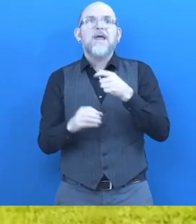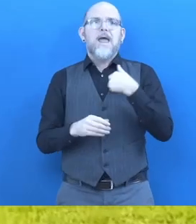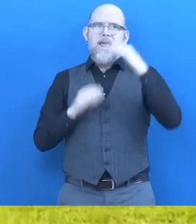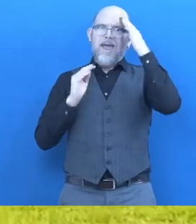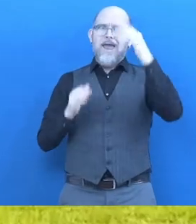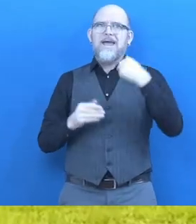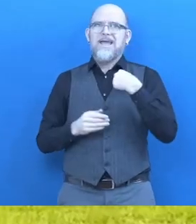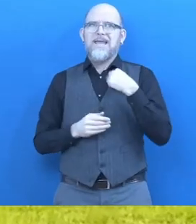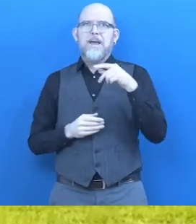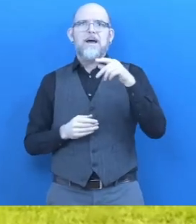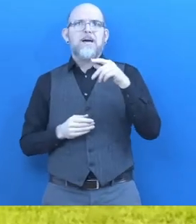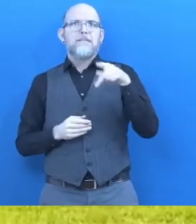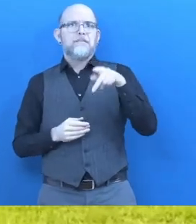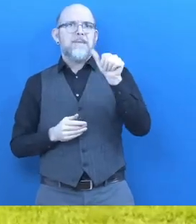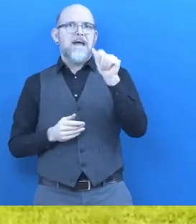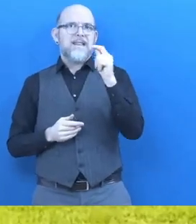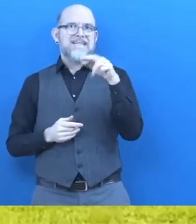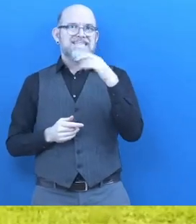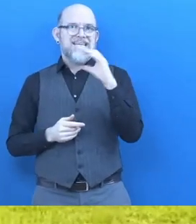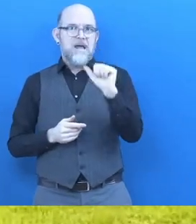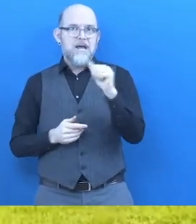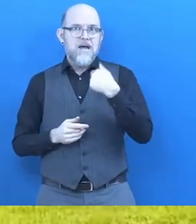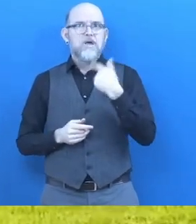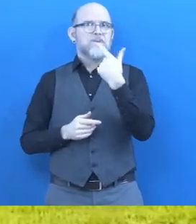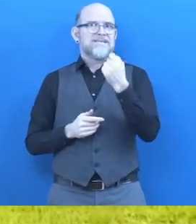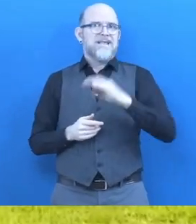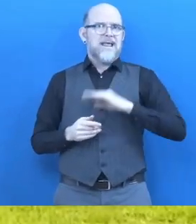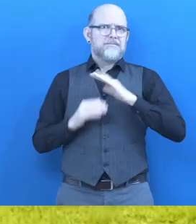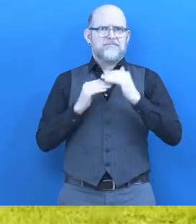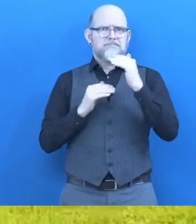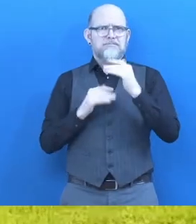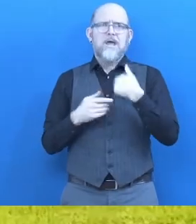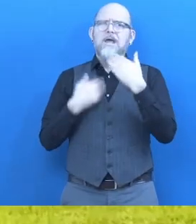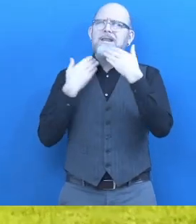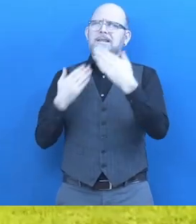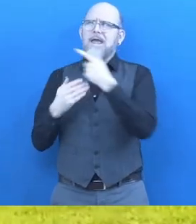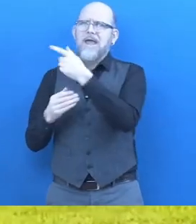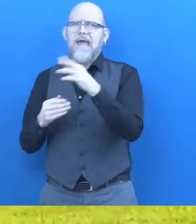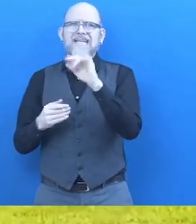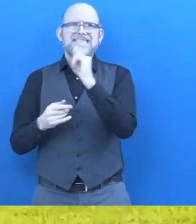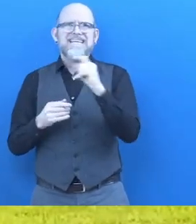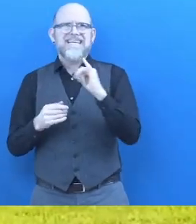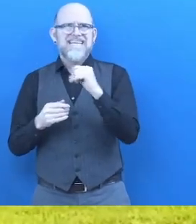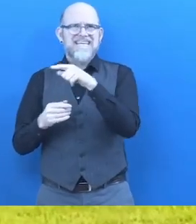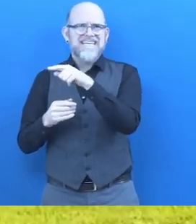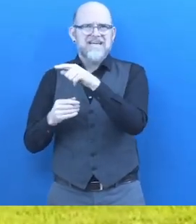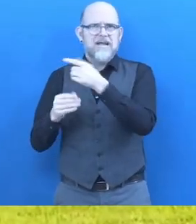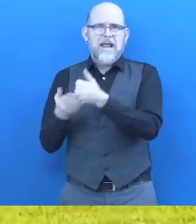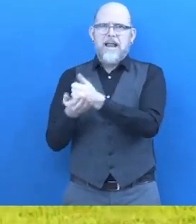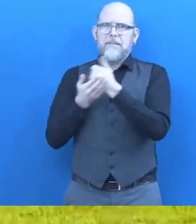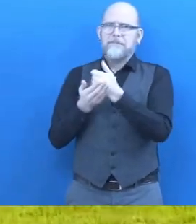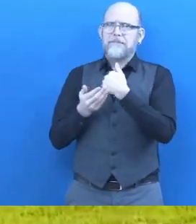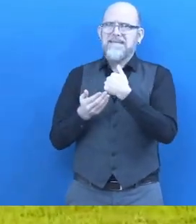I'm a brand ambassador, and it's thanks to Riziki Source, because I had to apply through Riziki Source to be able to be placed for the